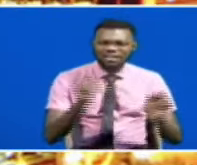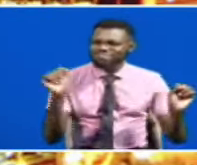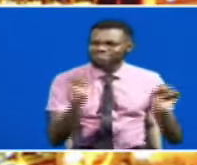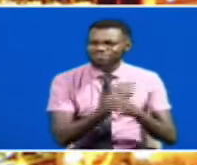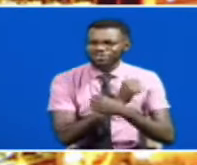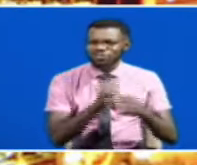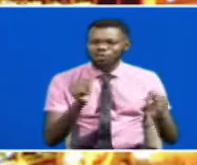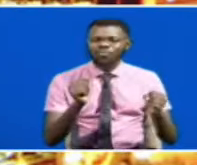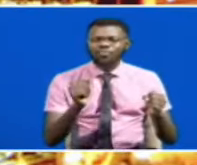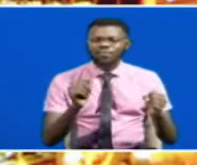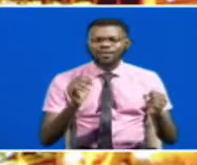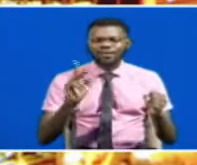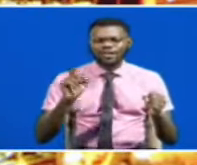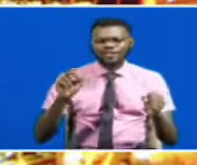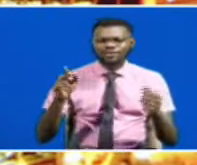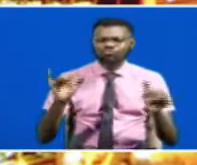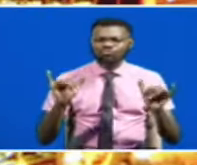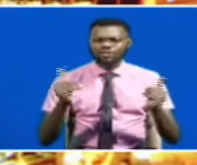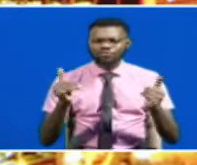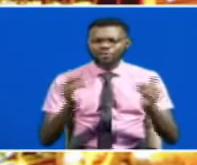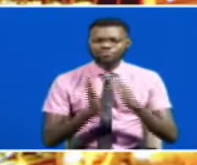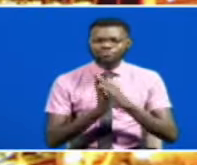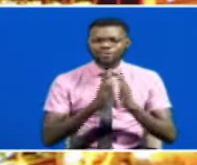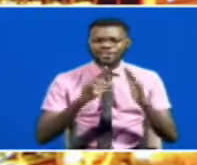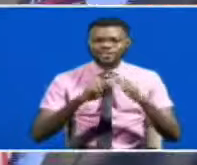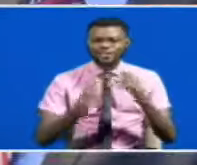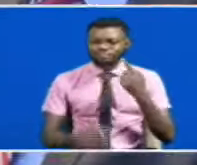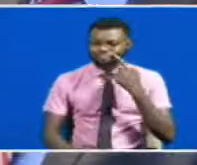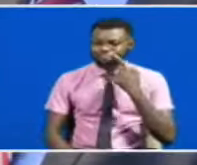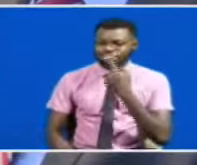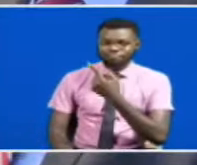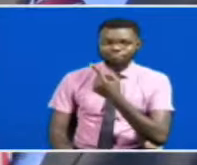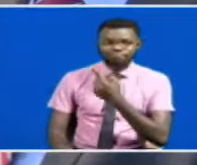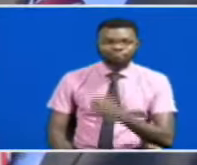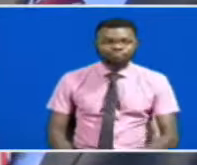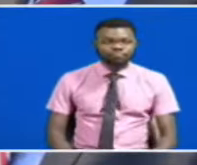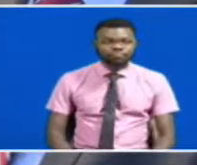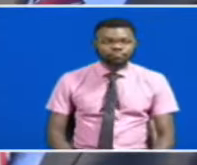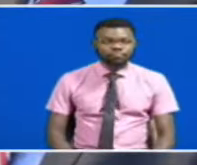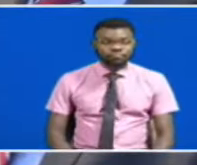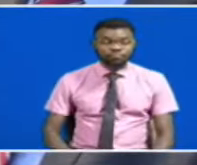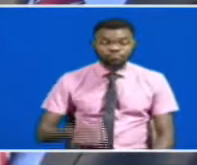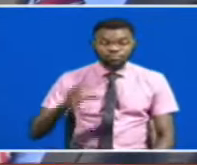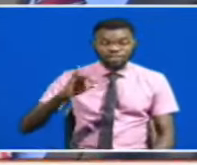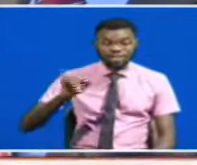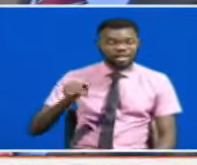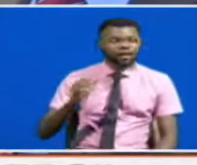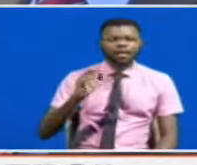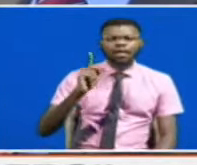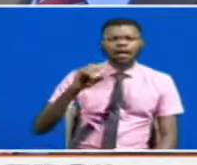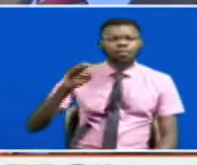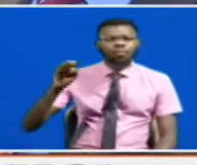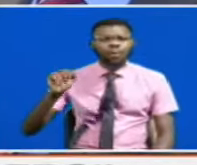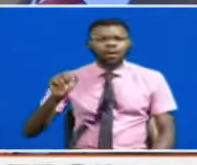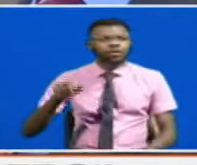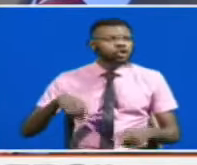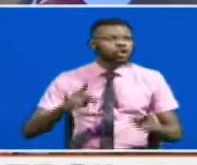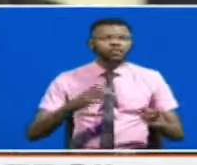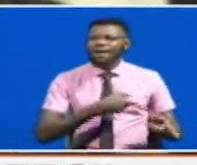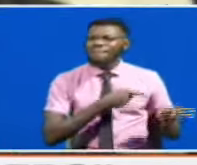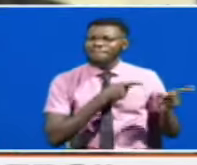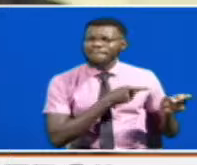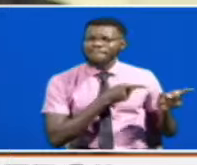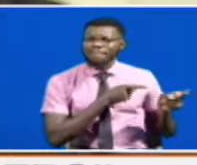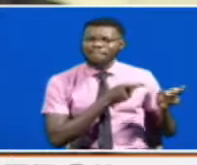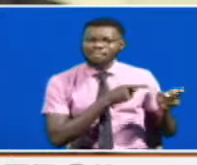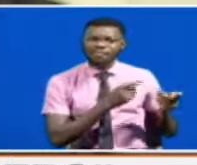Mudoka starts KTN Newsline with that story. Chief Justice Martha Koome has come out guns blazing